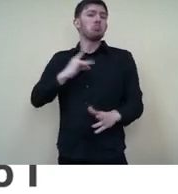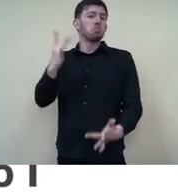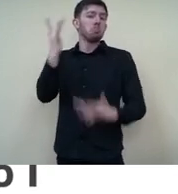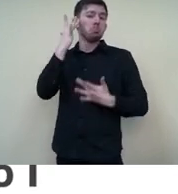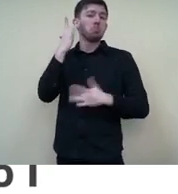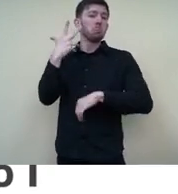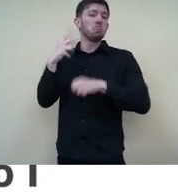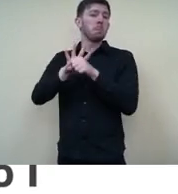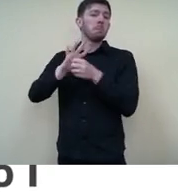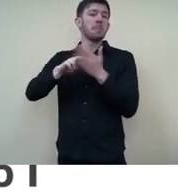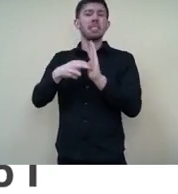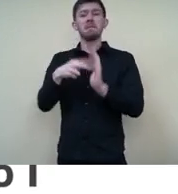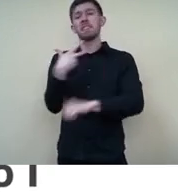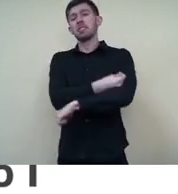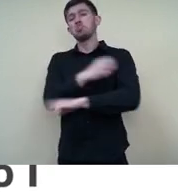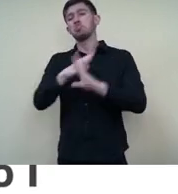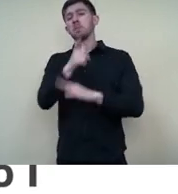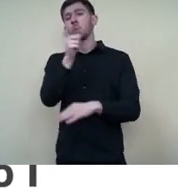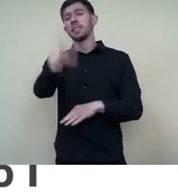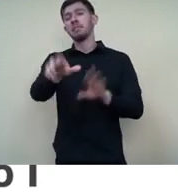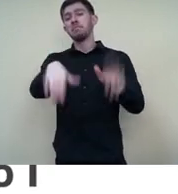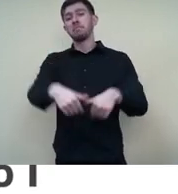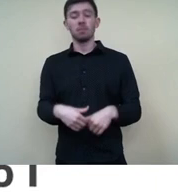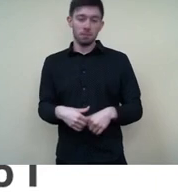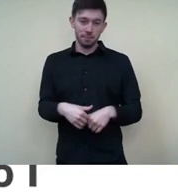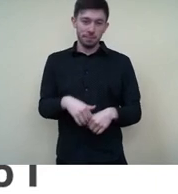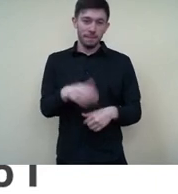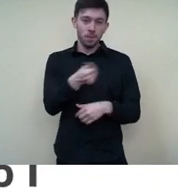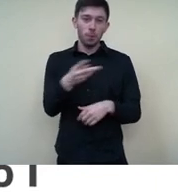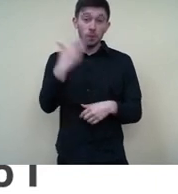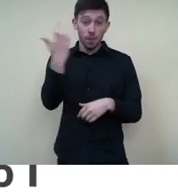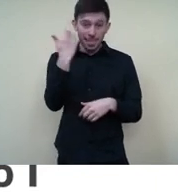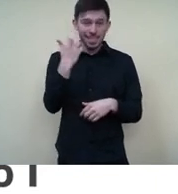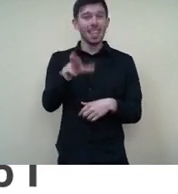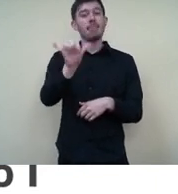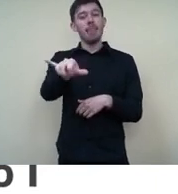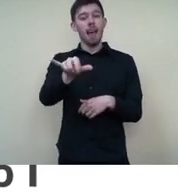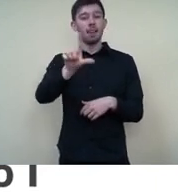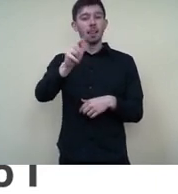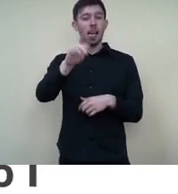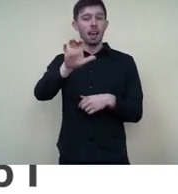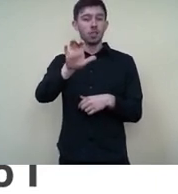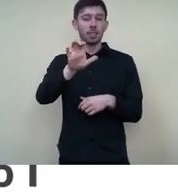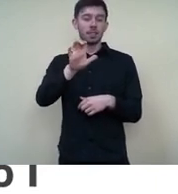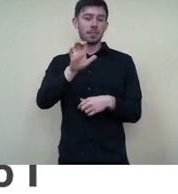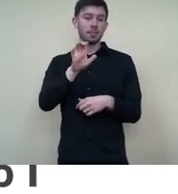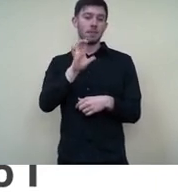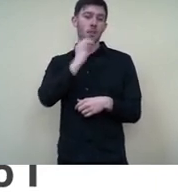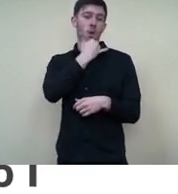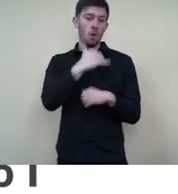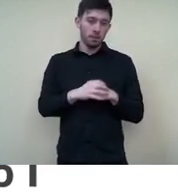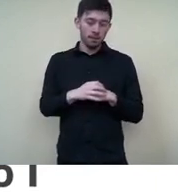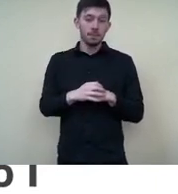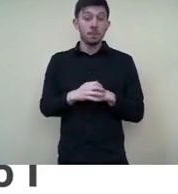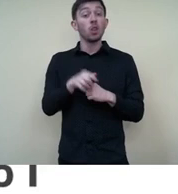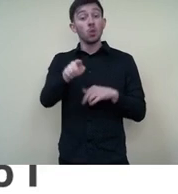to get vaccinated. And so there are a couple of reasons why this logic is flawed. And one of them is the fact that you can